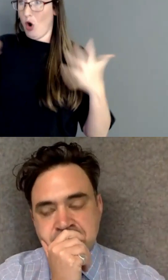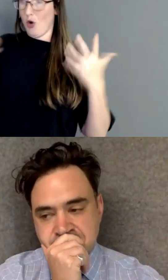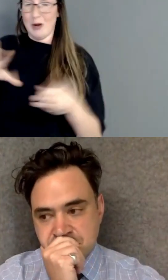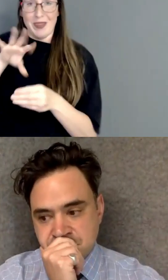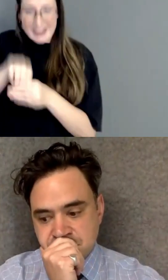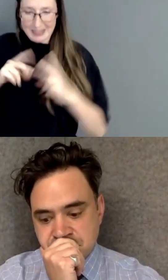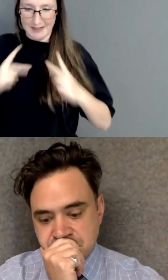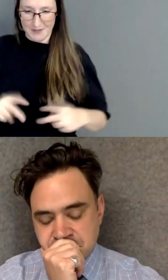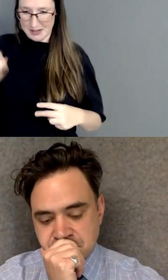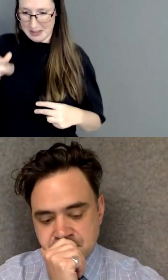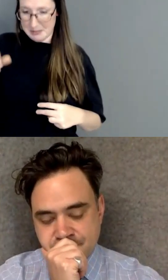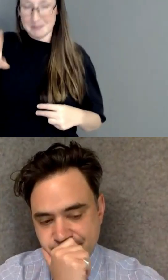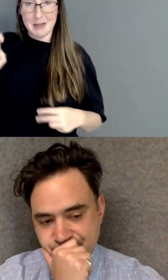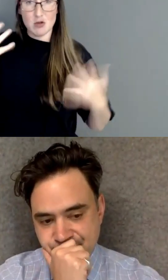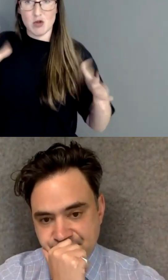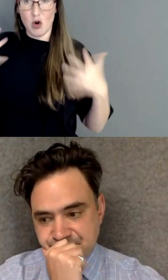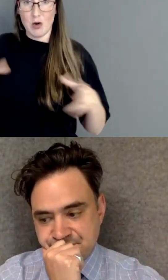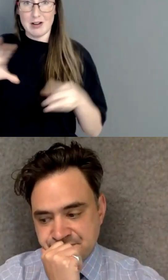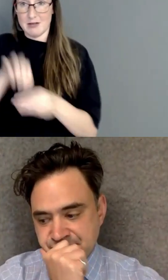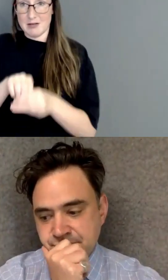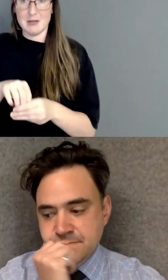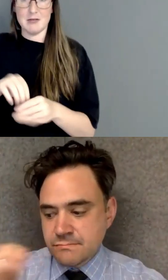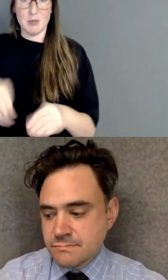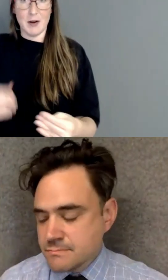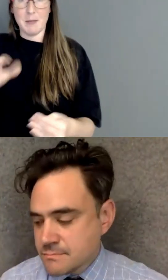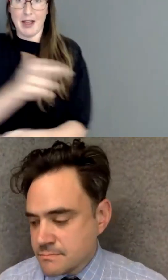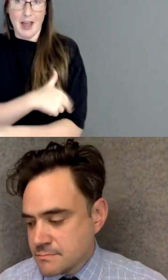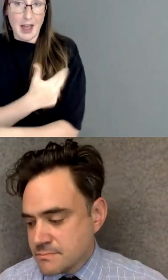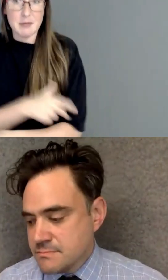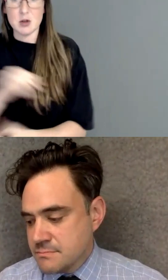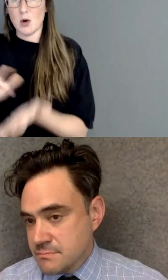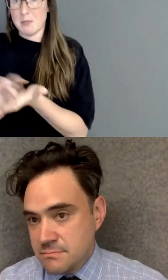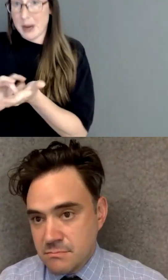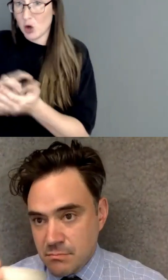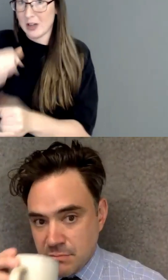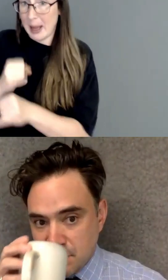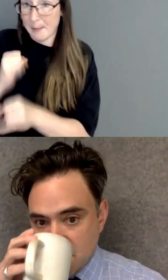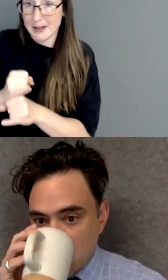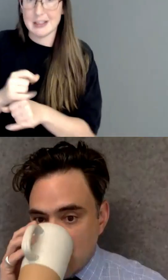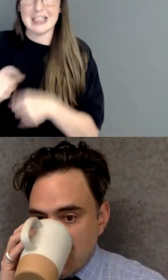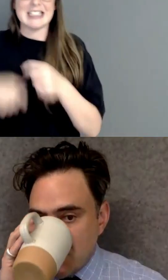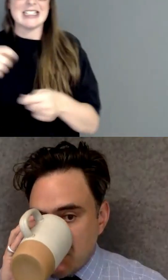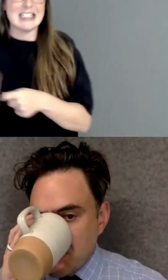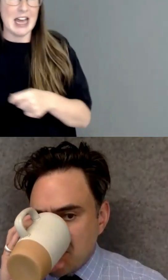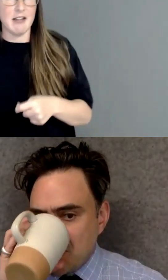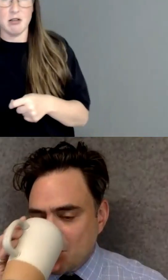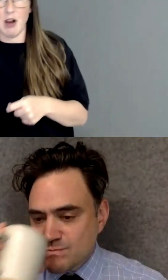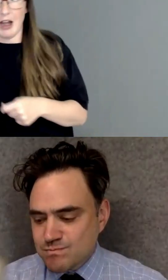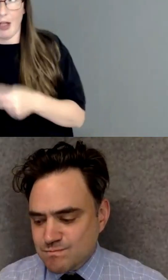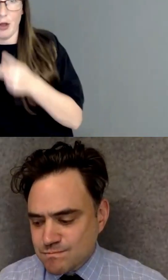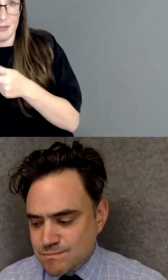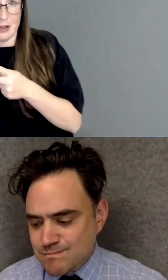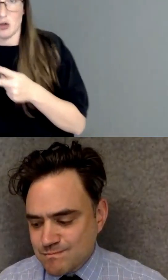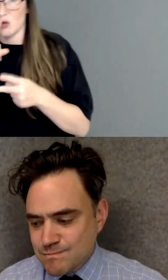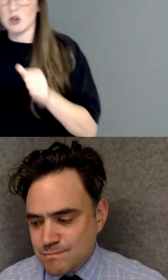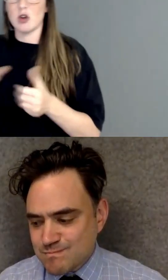physical space that may be encompassed by a hospital or a medical campus, rather than placing it somewhere else, could be an